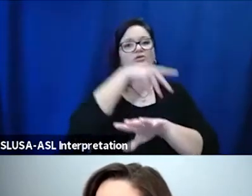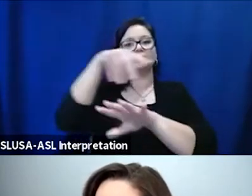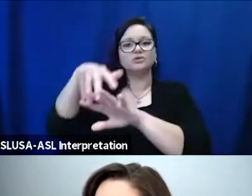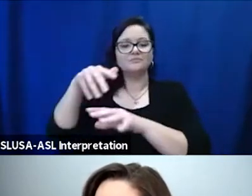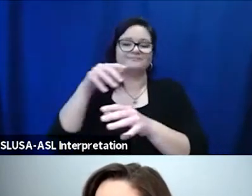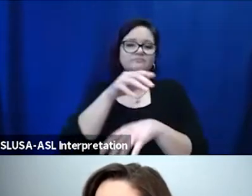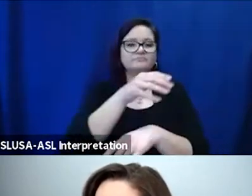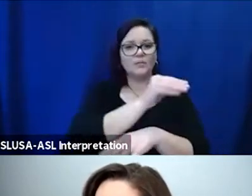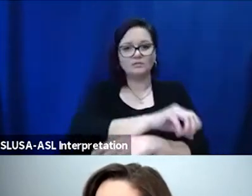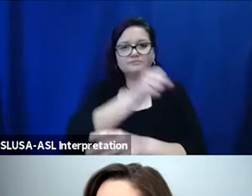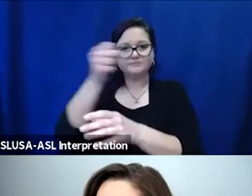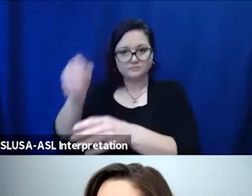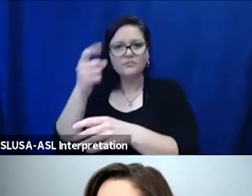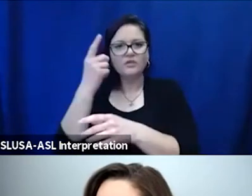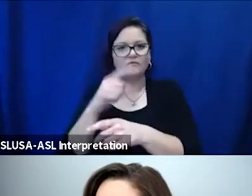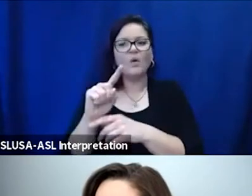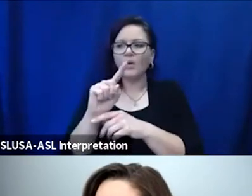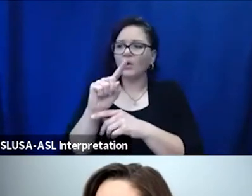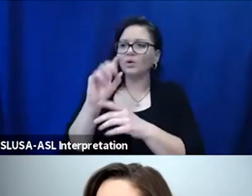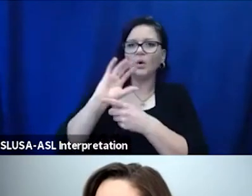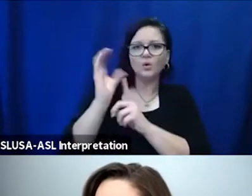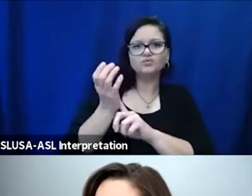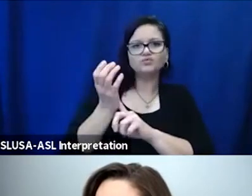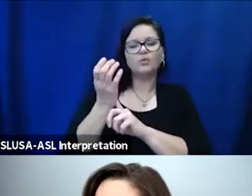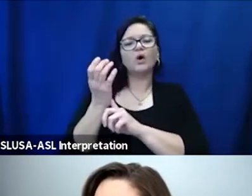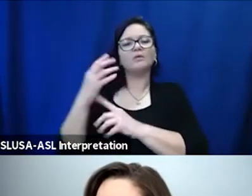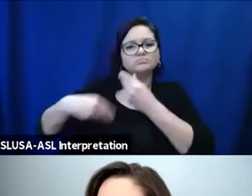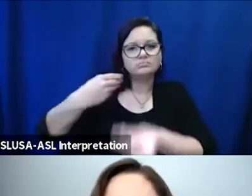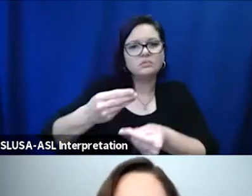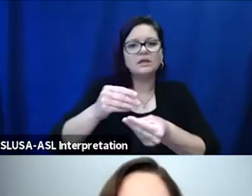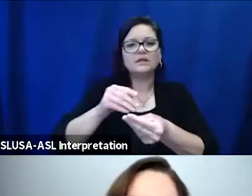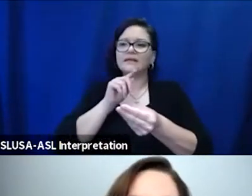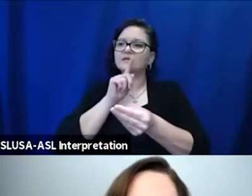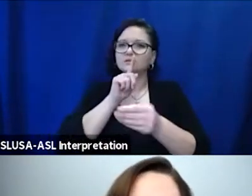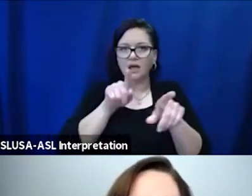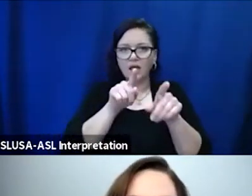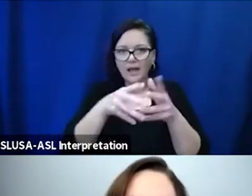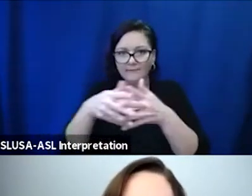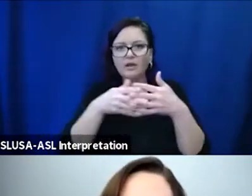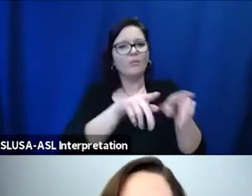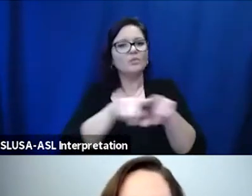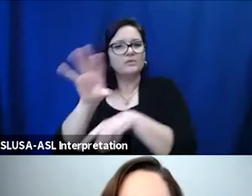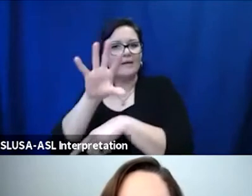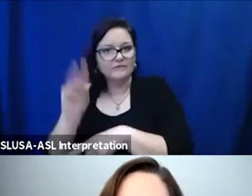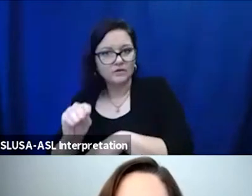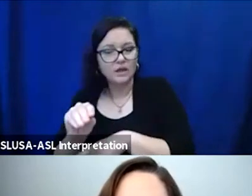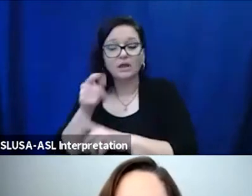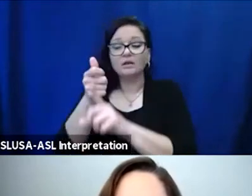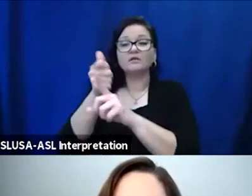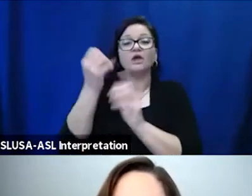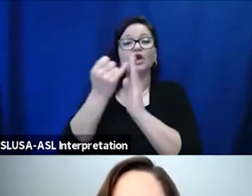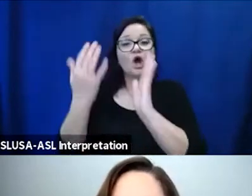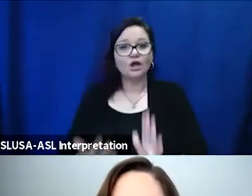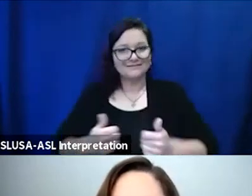create a fusion of cultural heritage that is uniquely American and inherently African. Fred currently serves as artist in